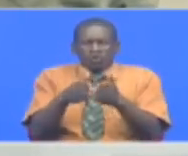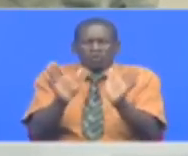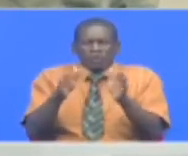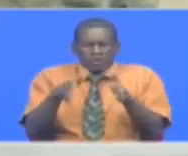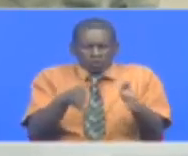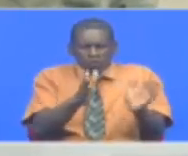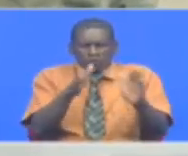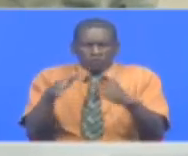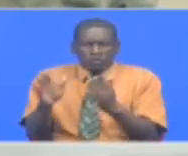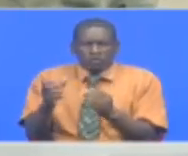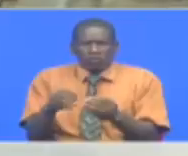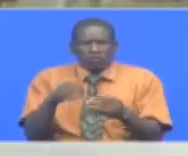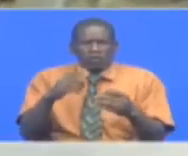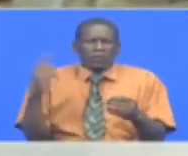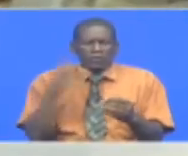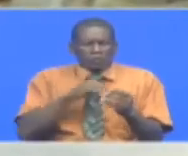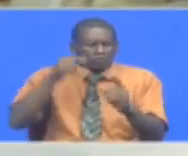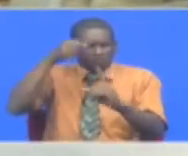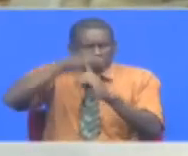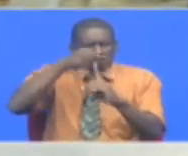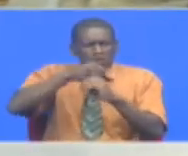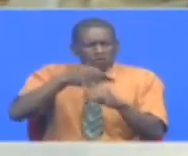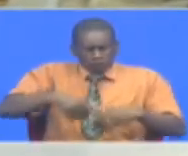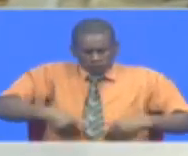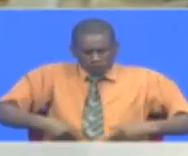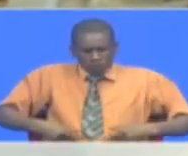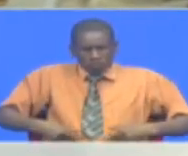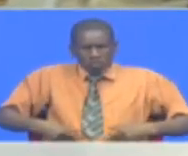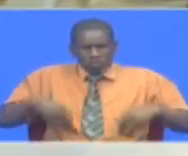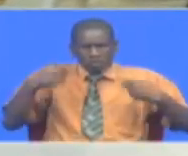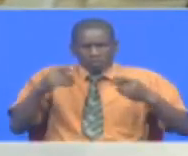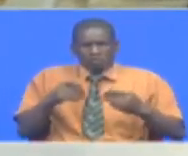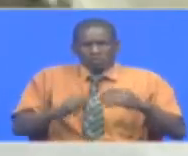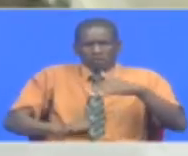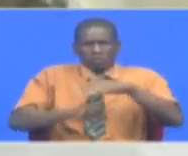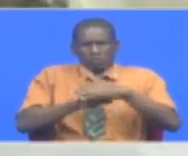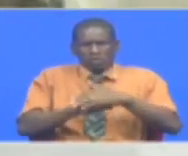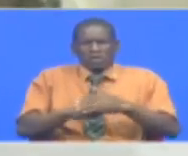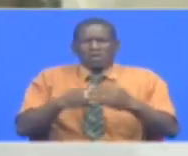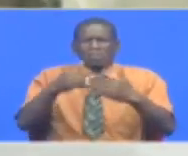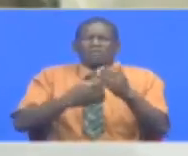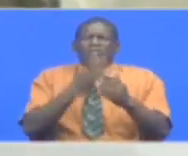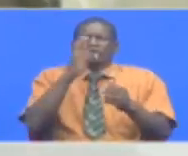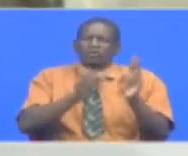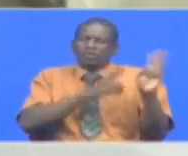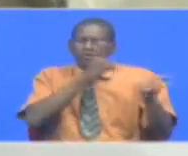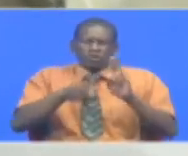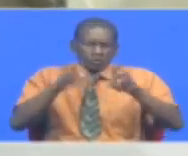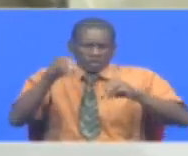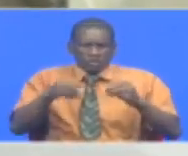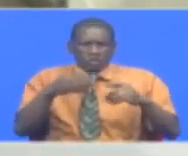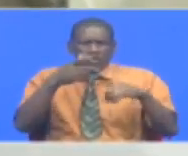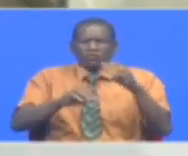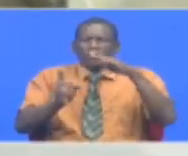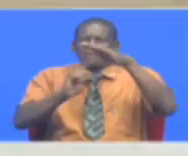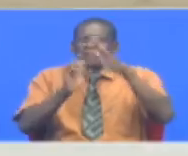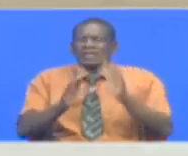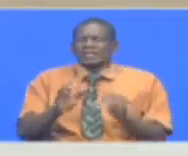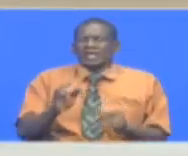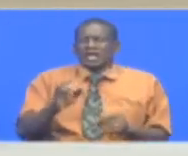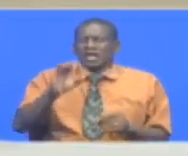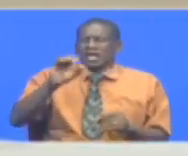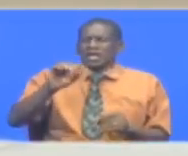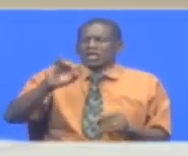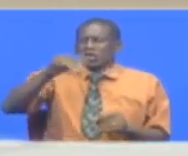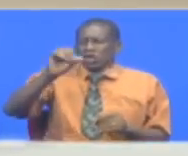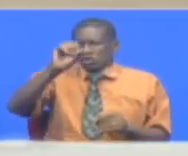vicious battle for the souls of the youth in the run-up to the 2022 general election. According to C.S. Musheru, DP